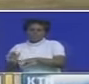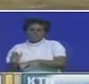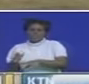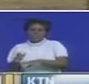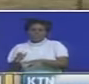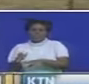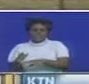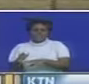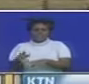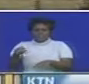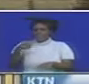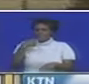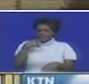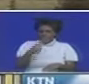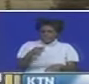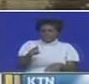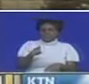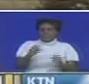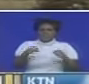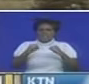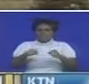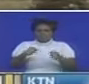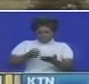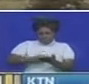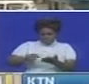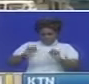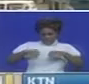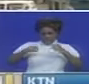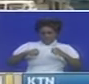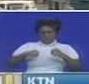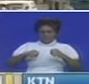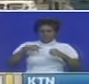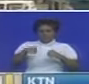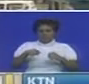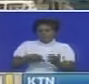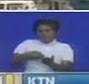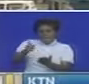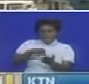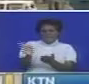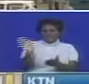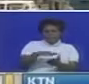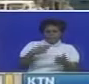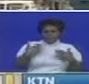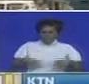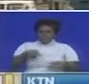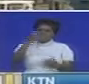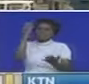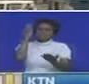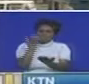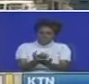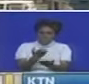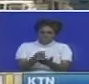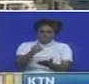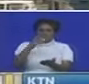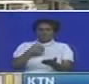Kura, however, counters that it has put aside almost 800 million shillings for compensation to persons who can prove the legitimacy